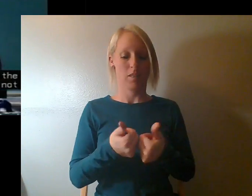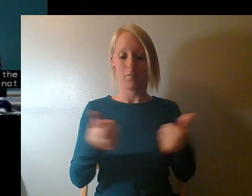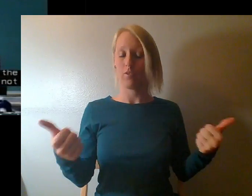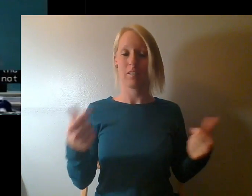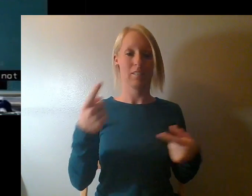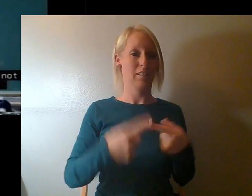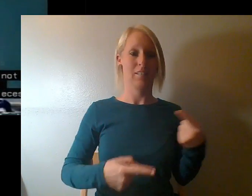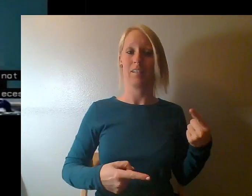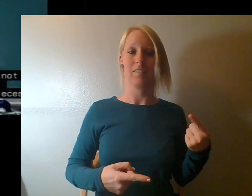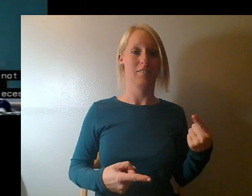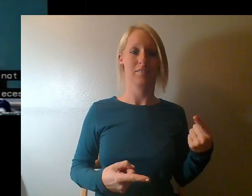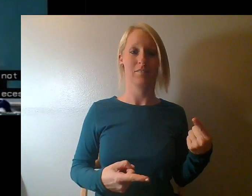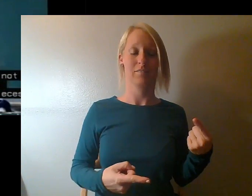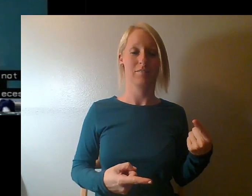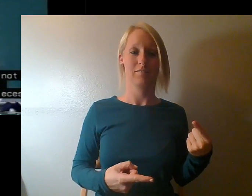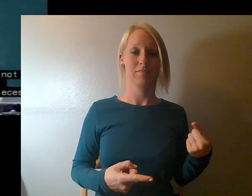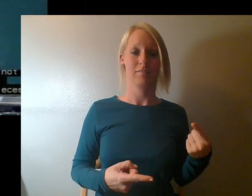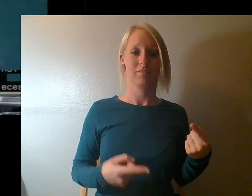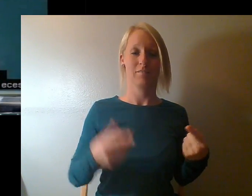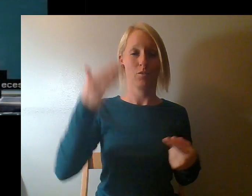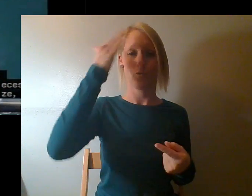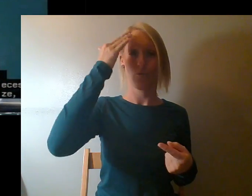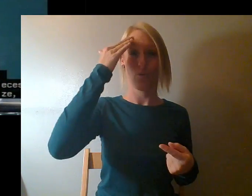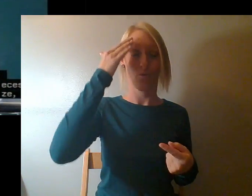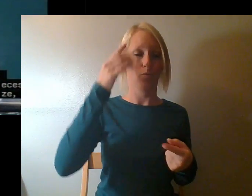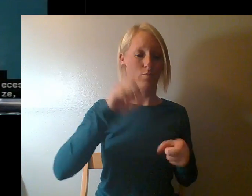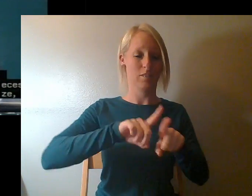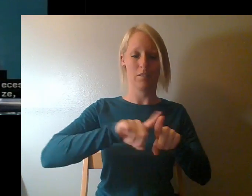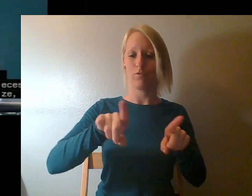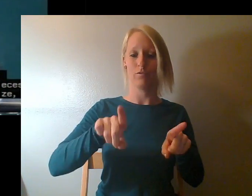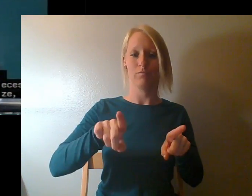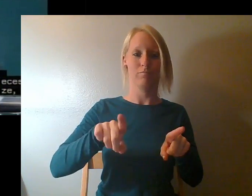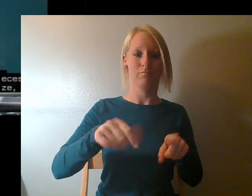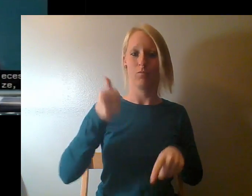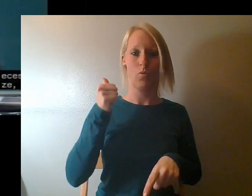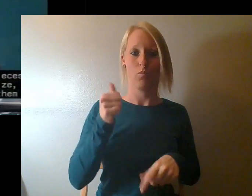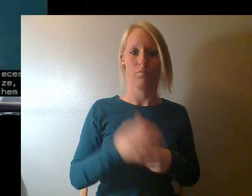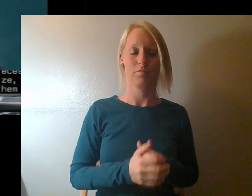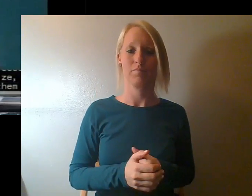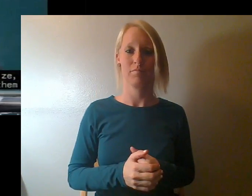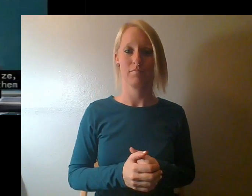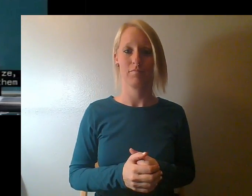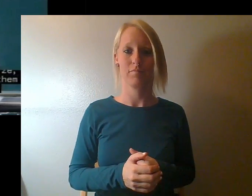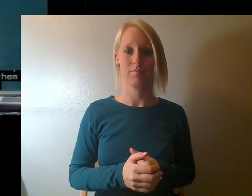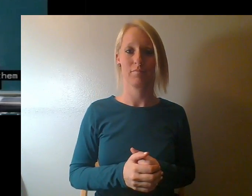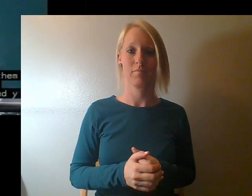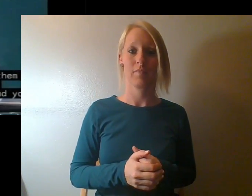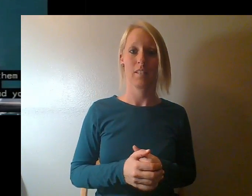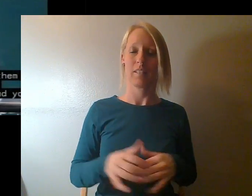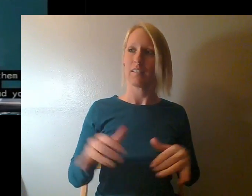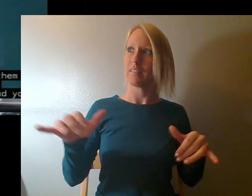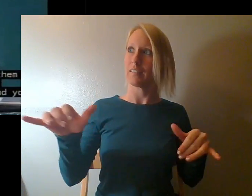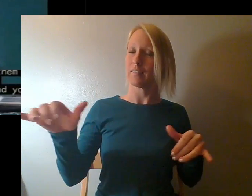apart, because if they're small pieces, so they're the same size, you won't be able to tell them apart, because the real big